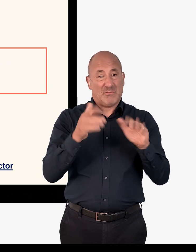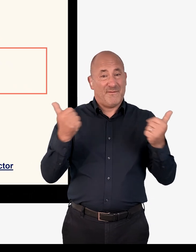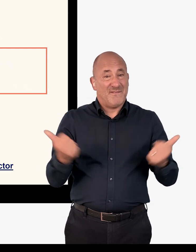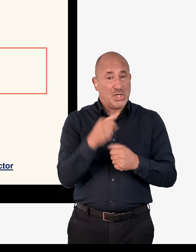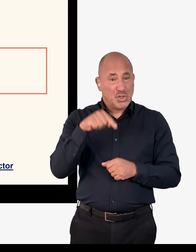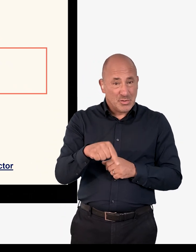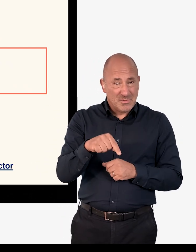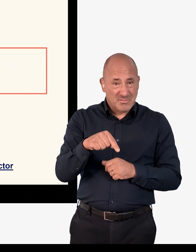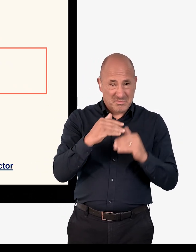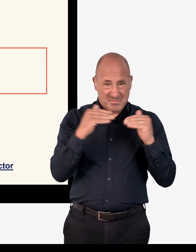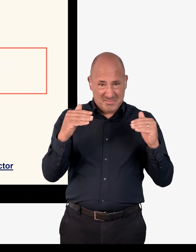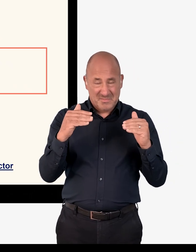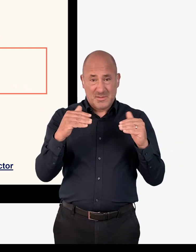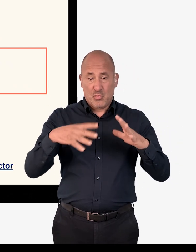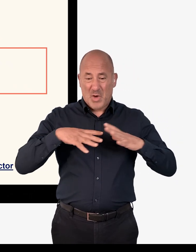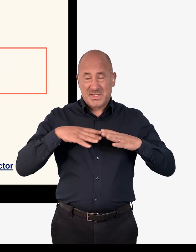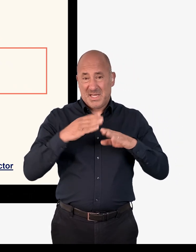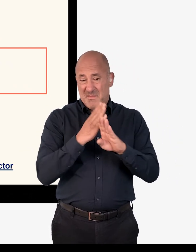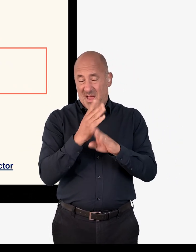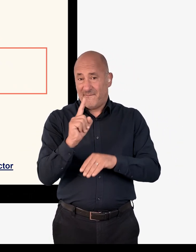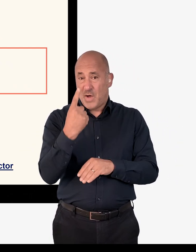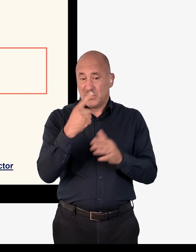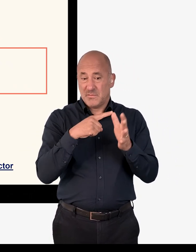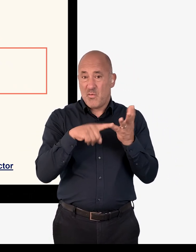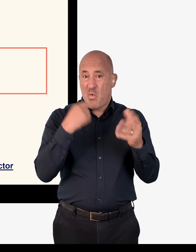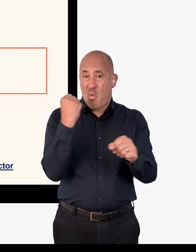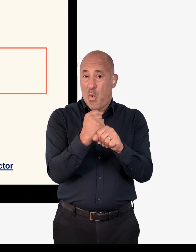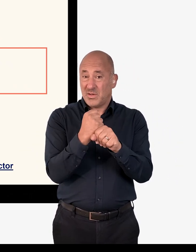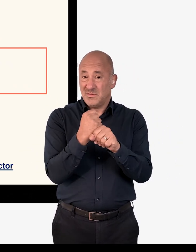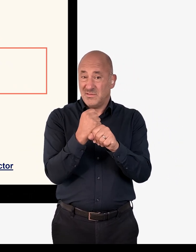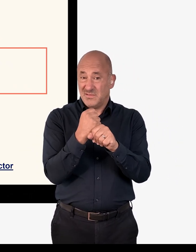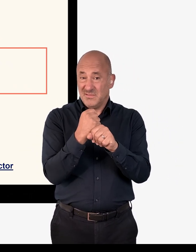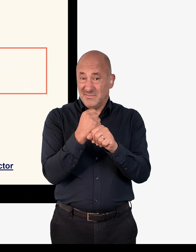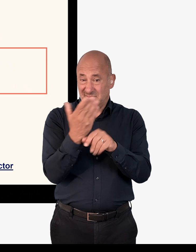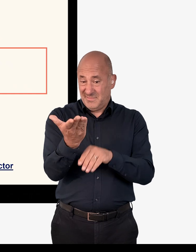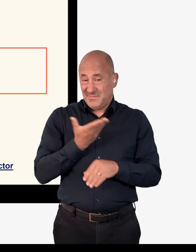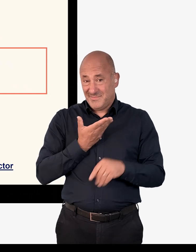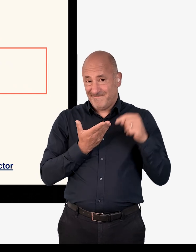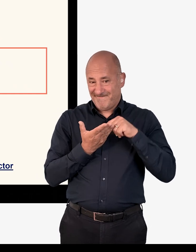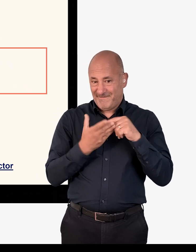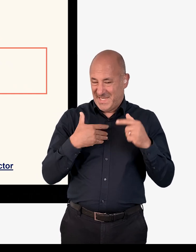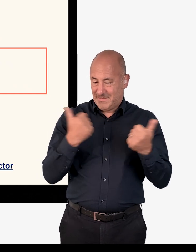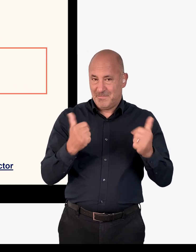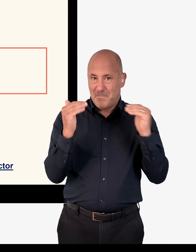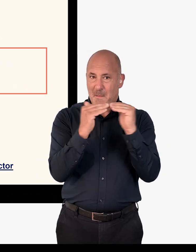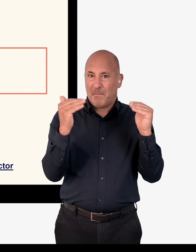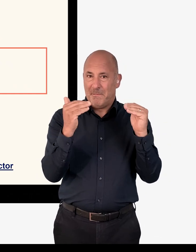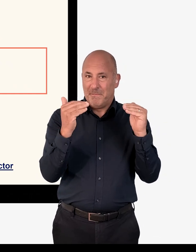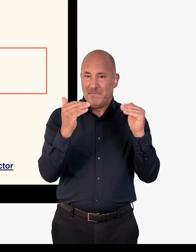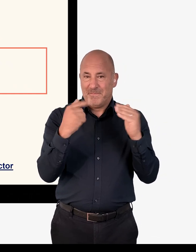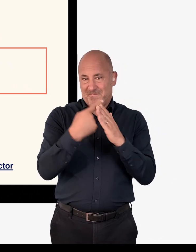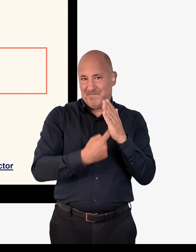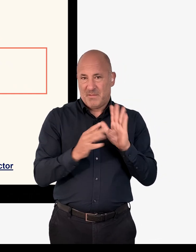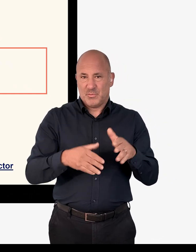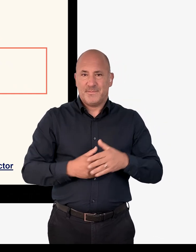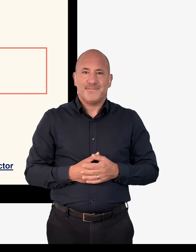complete RIBA work stage 3 or equivalent level of work by the full application submission on the 1st of